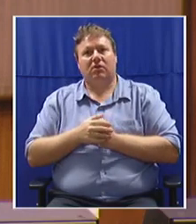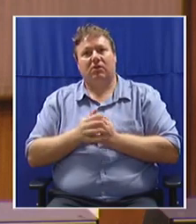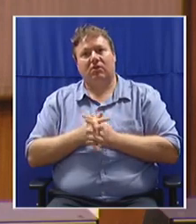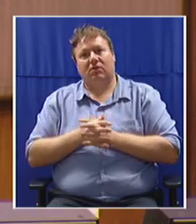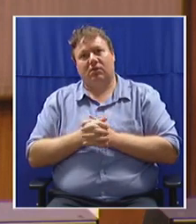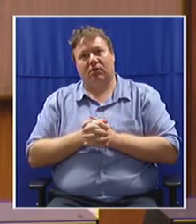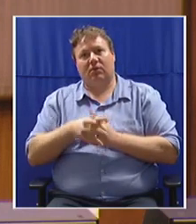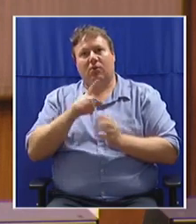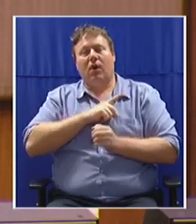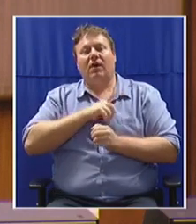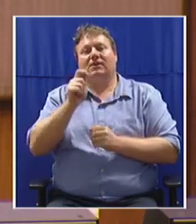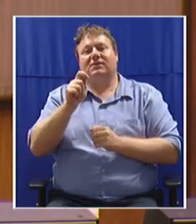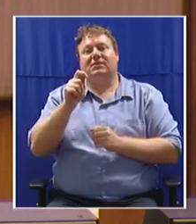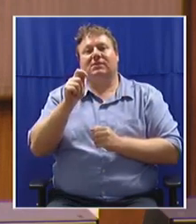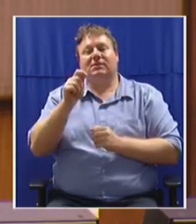please. funded by government. Thank you.